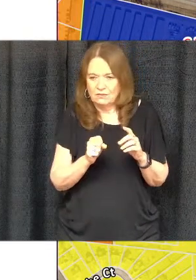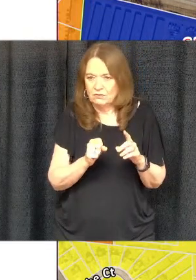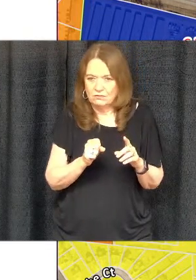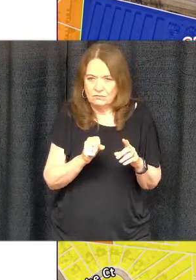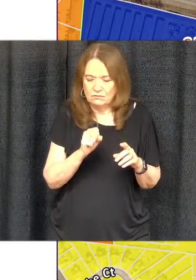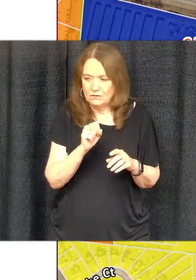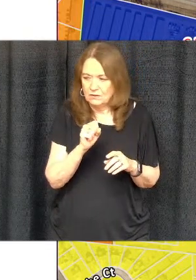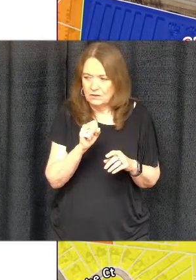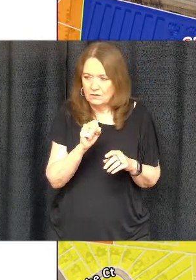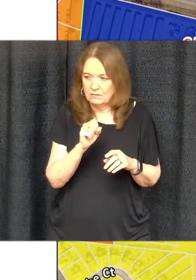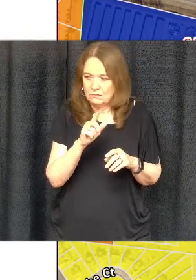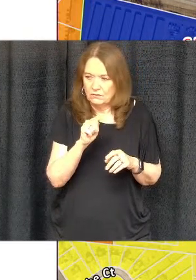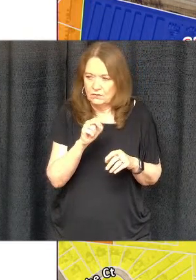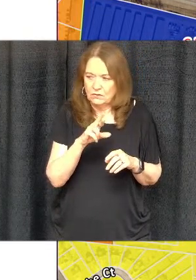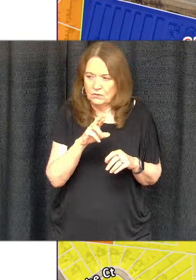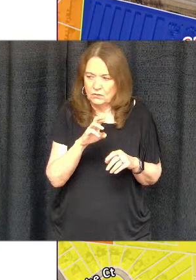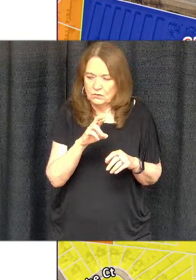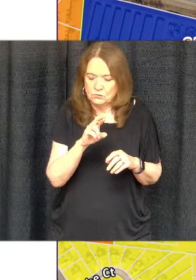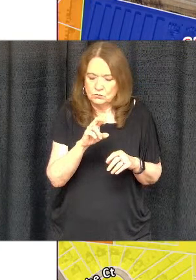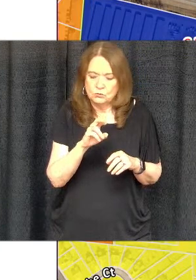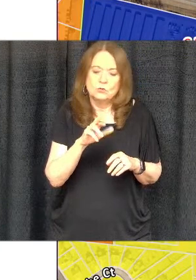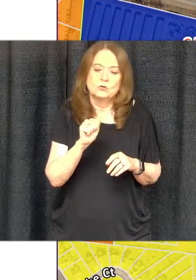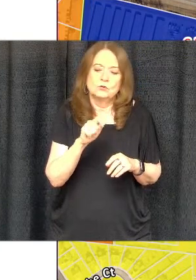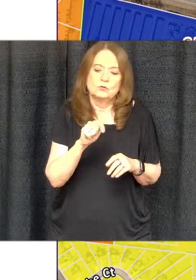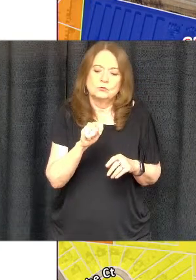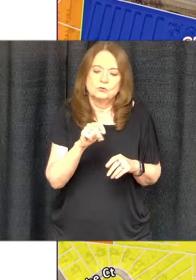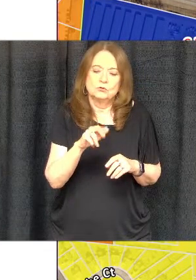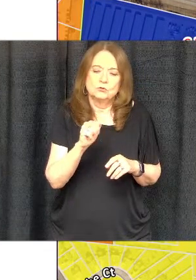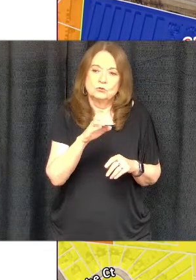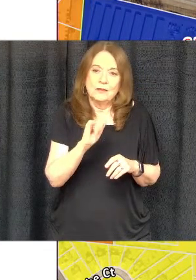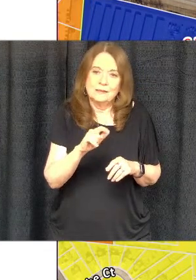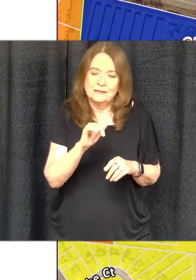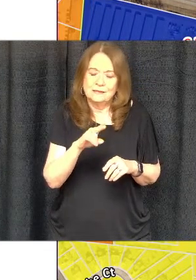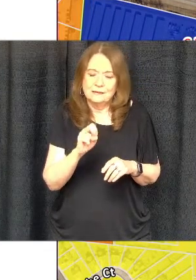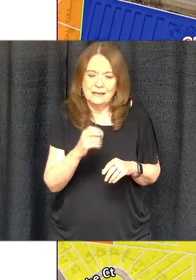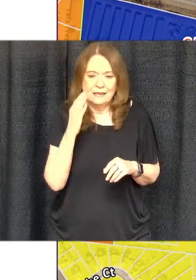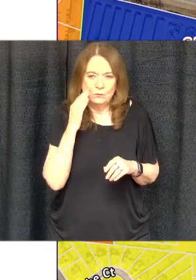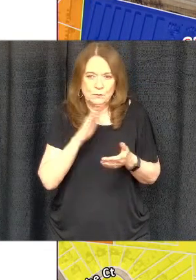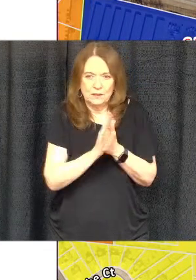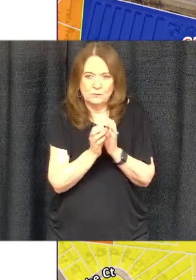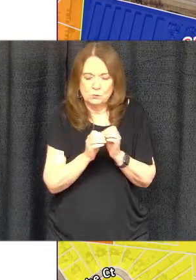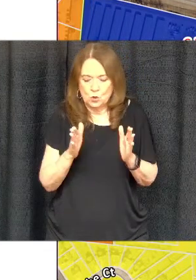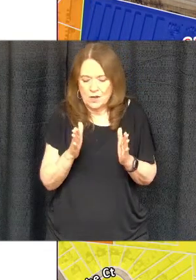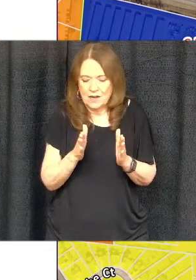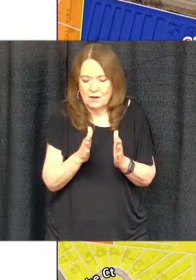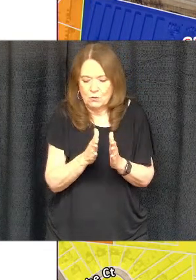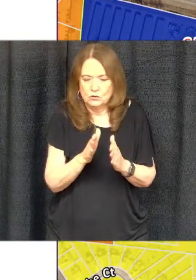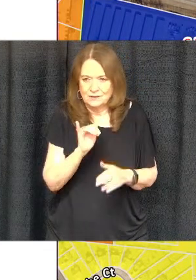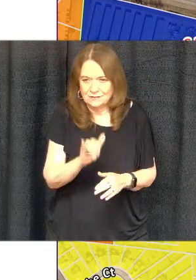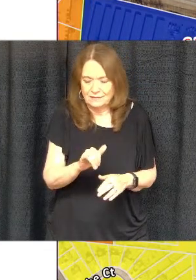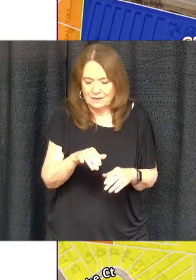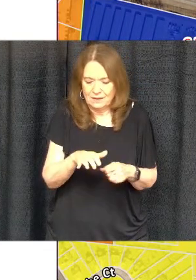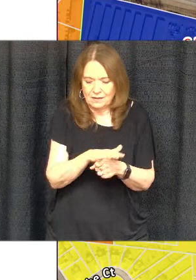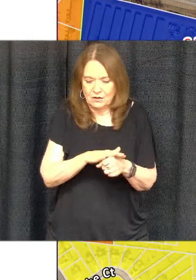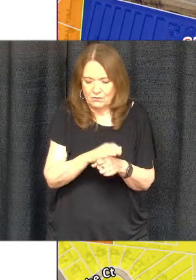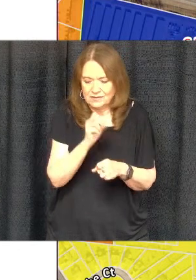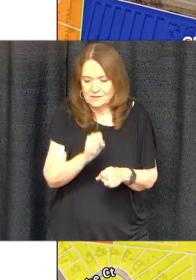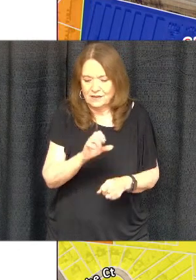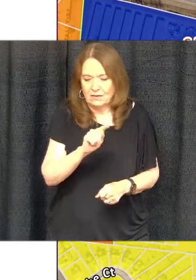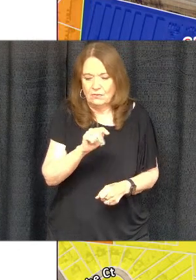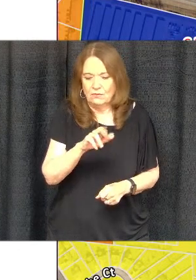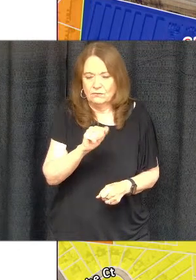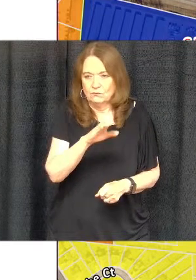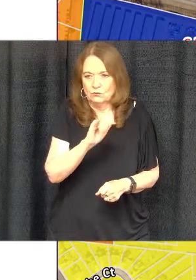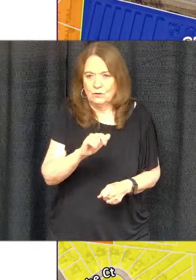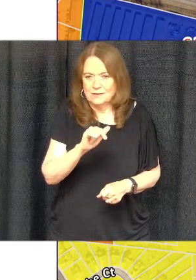the impact here. I know Pea Ridge Road does get quite narrow as you get down into that neighborhood south of Tracy Lane, but